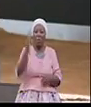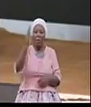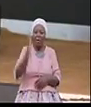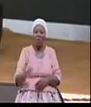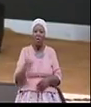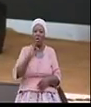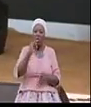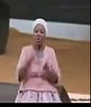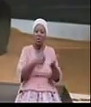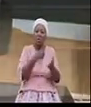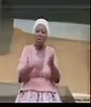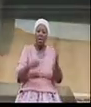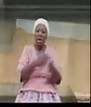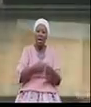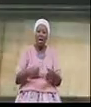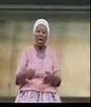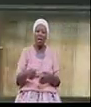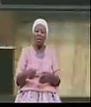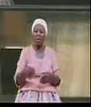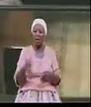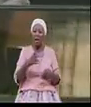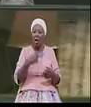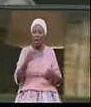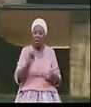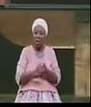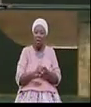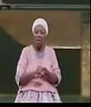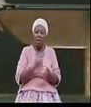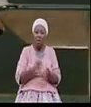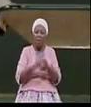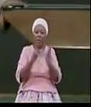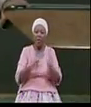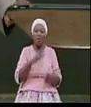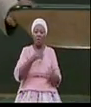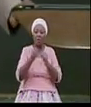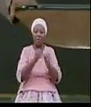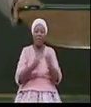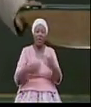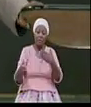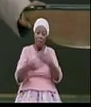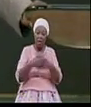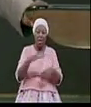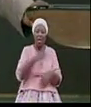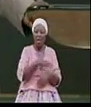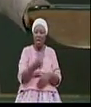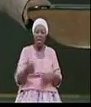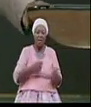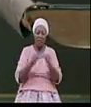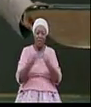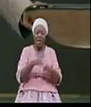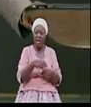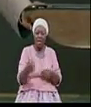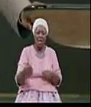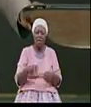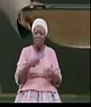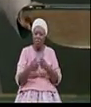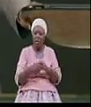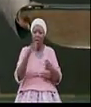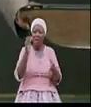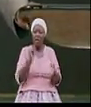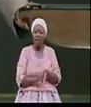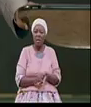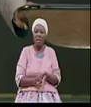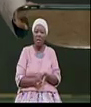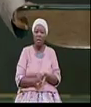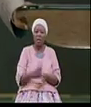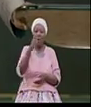corrected and rebuked, that the fellow will fight back any fight, any contention that